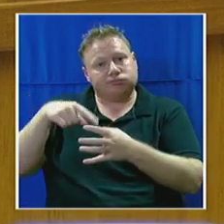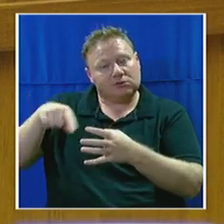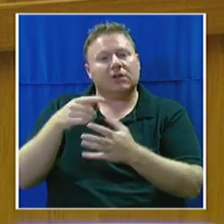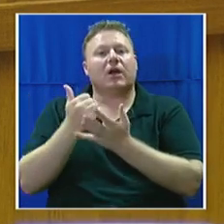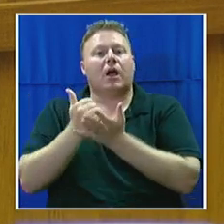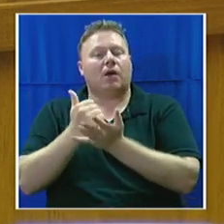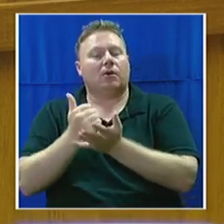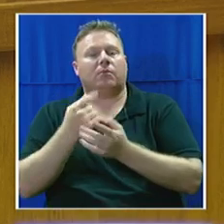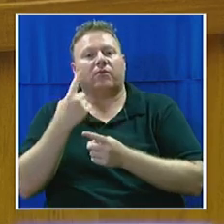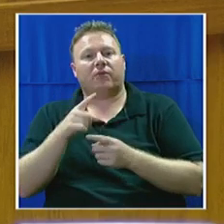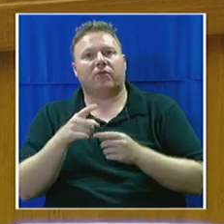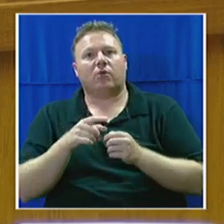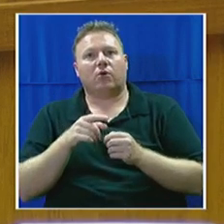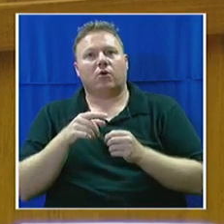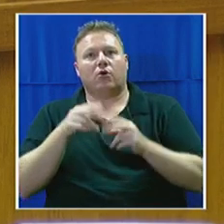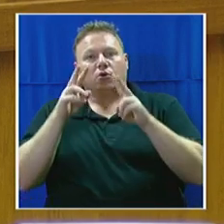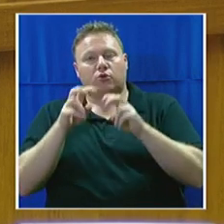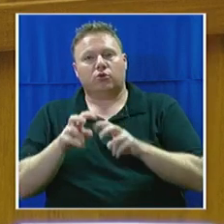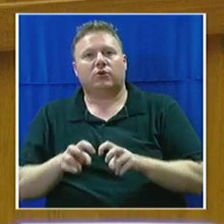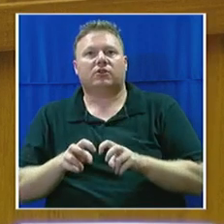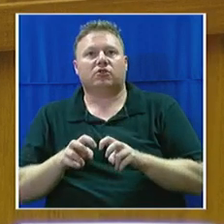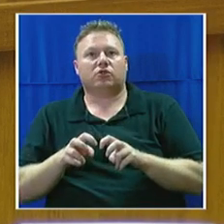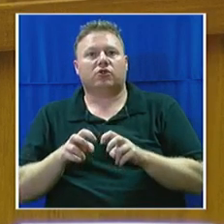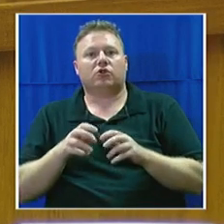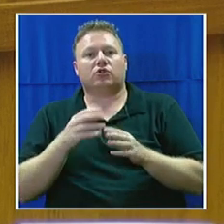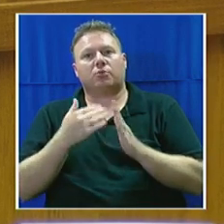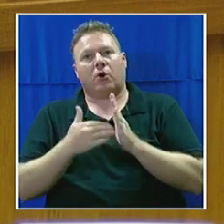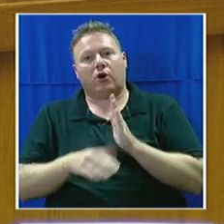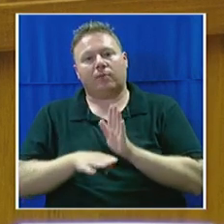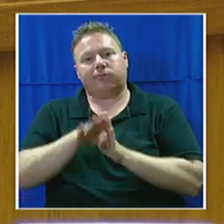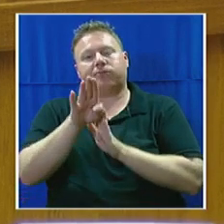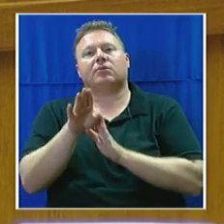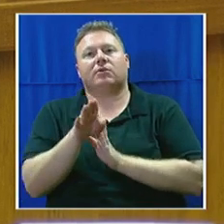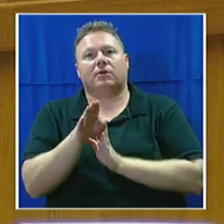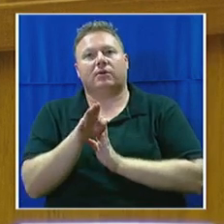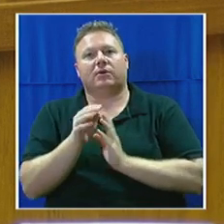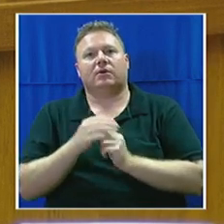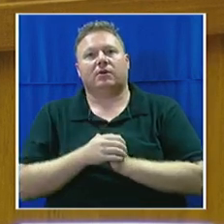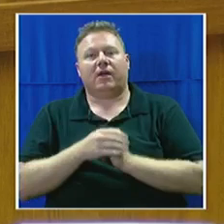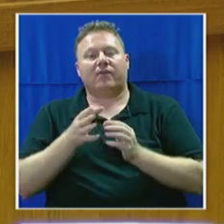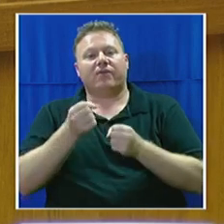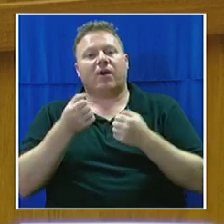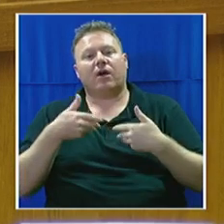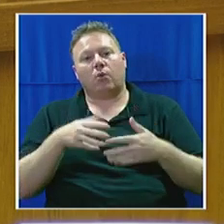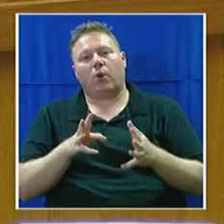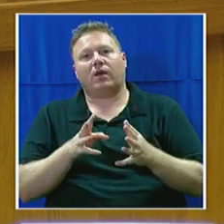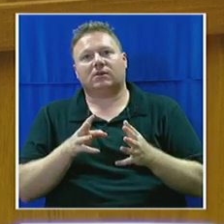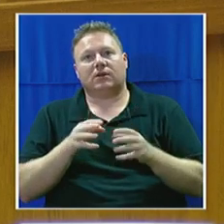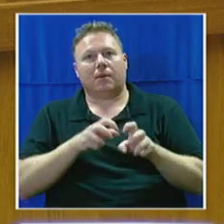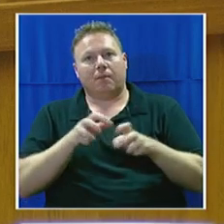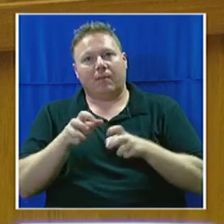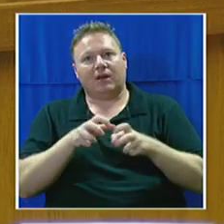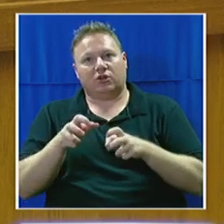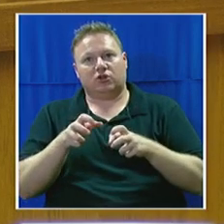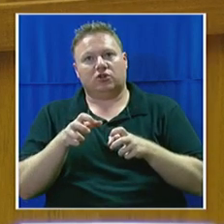to innovate medical research program geared towards devising ways to manage